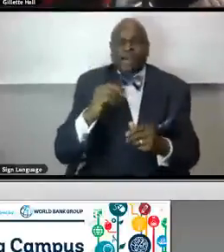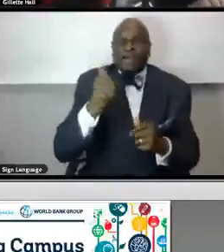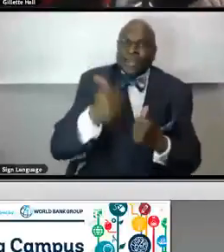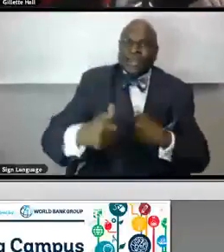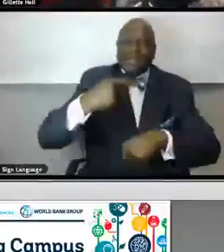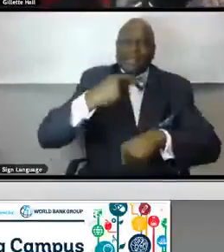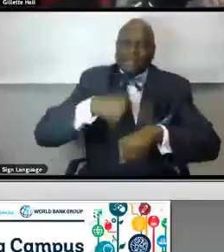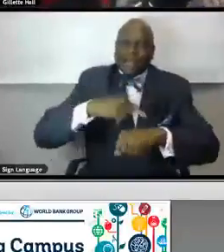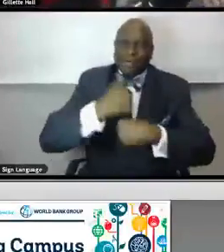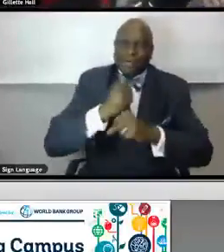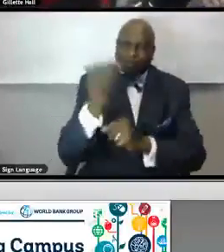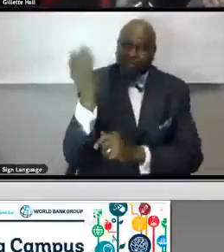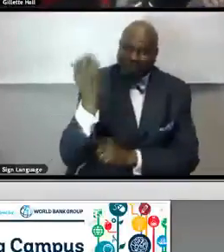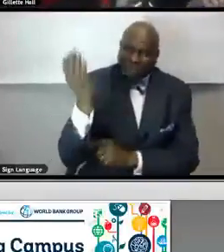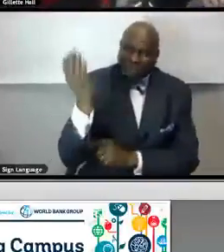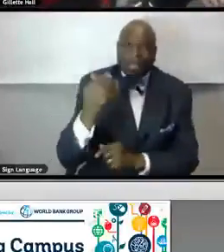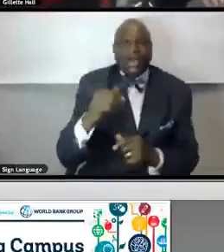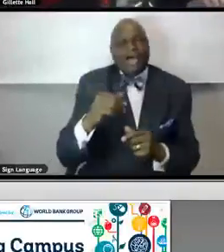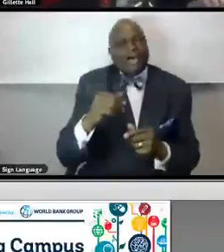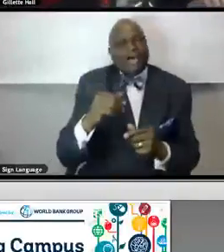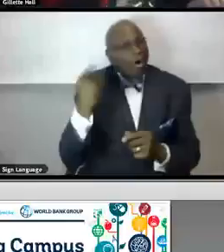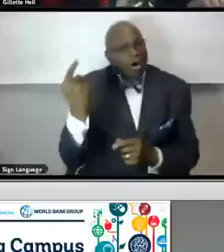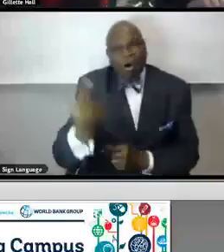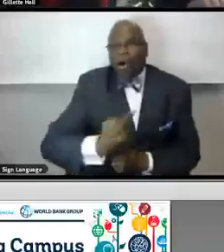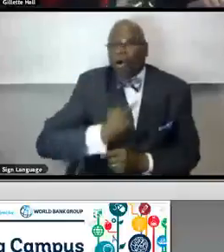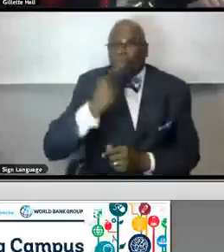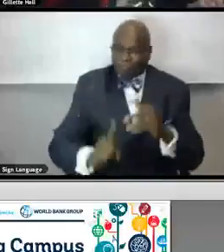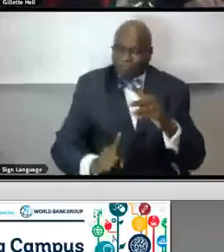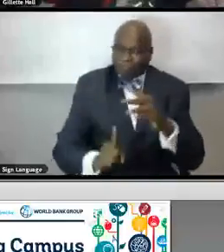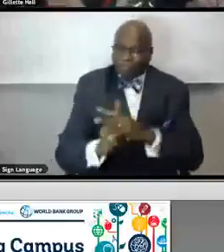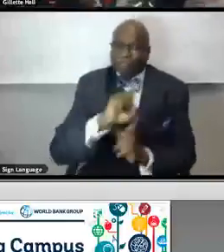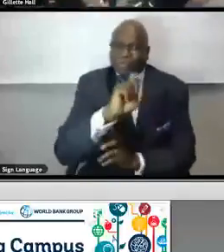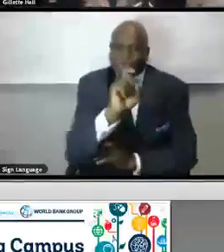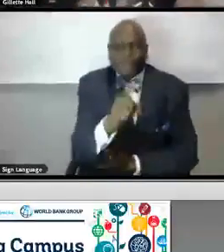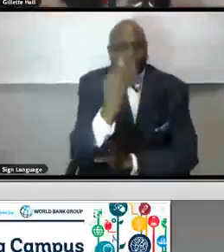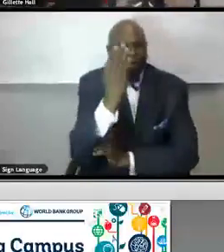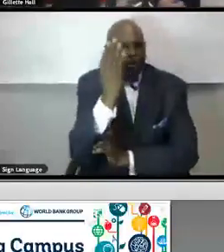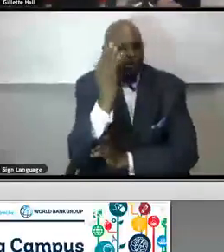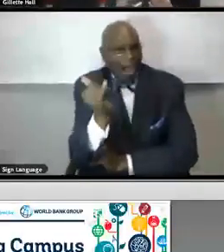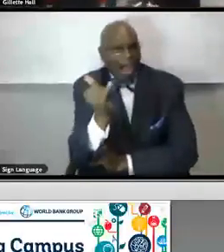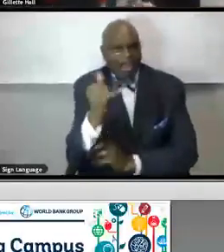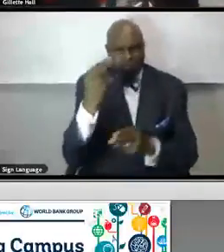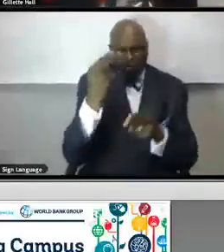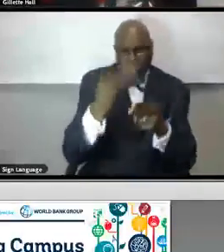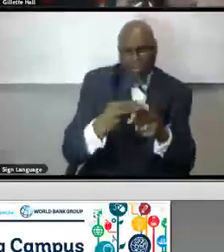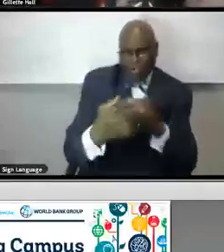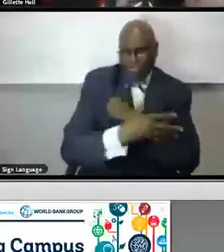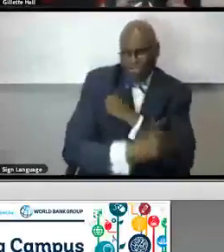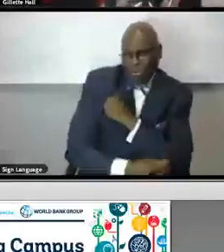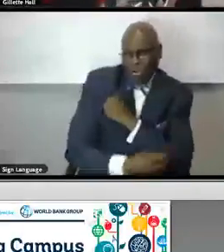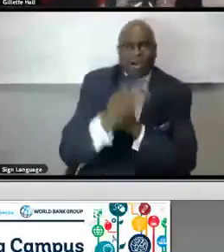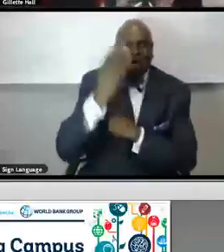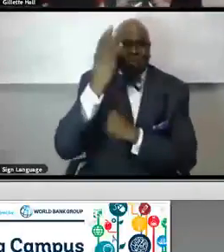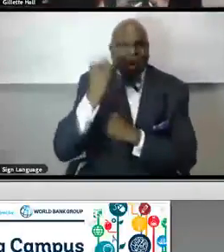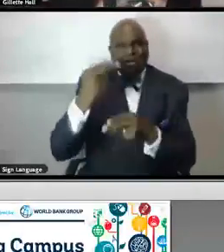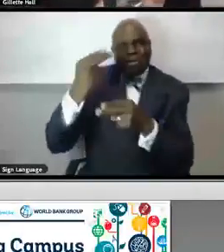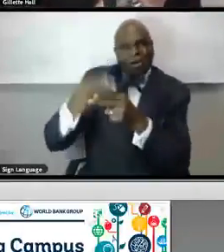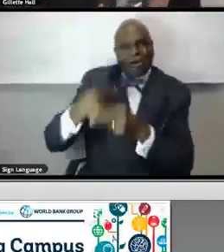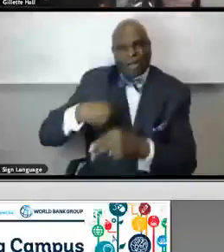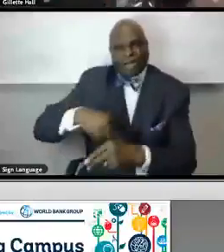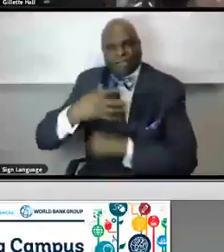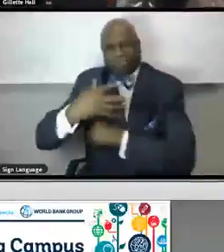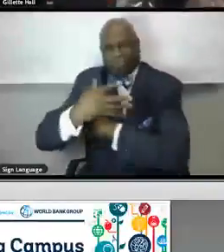whenever we make this presentation, inevitably comes the question, why are you calling them poor, or why are you calling us